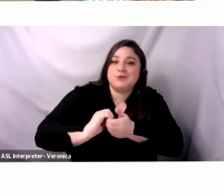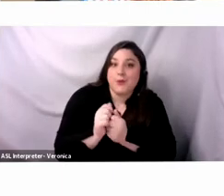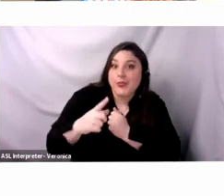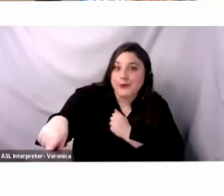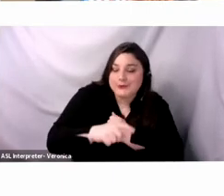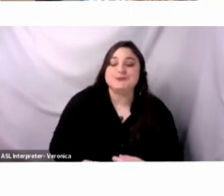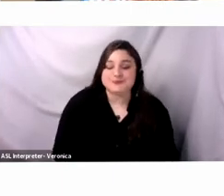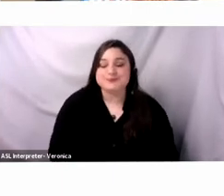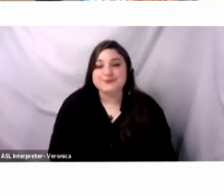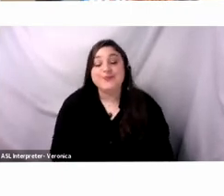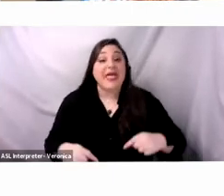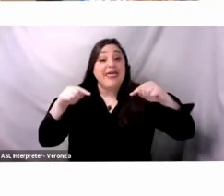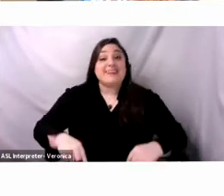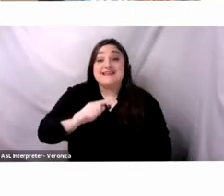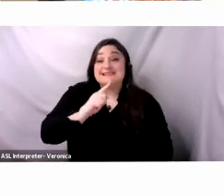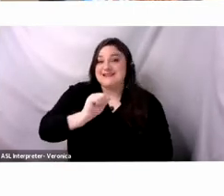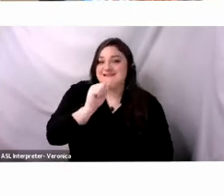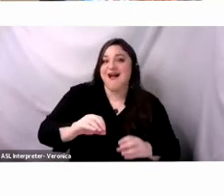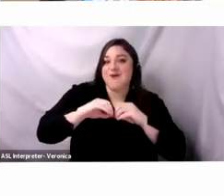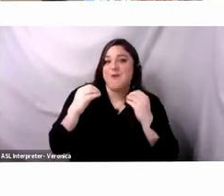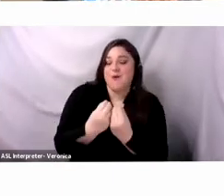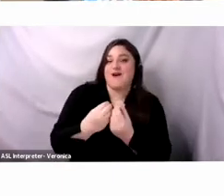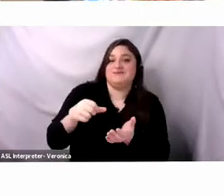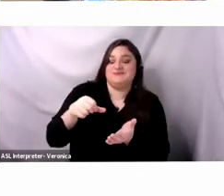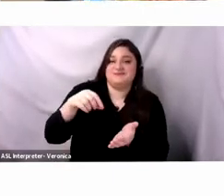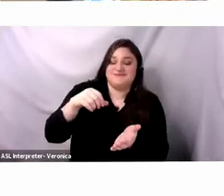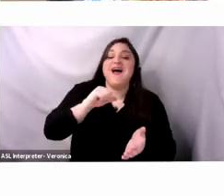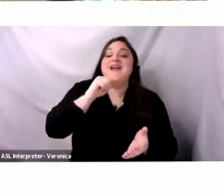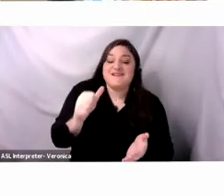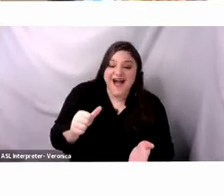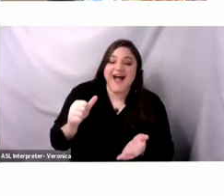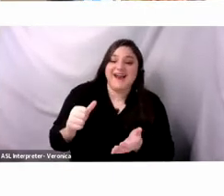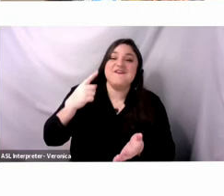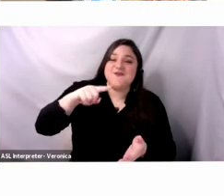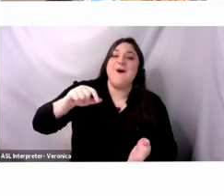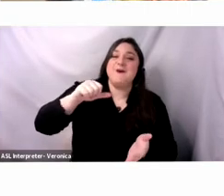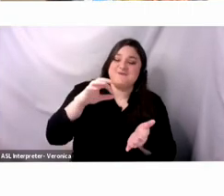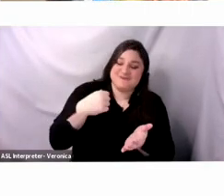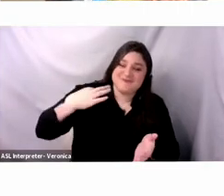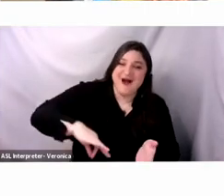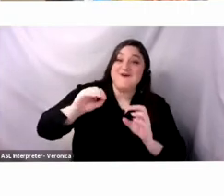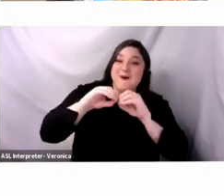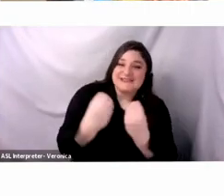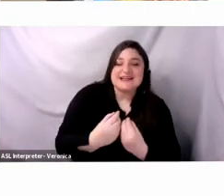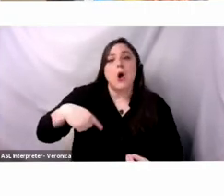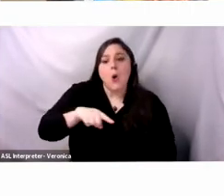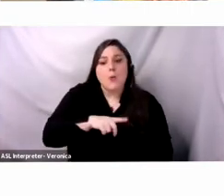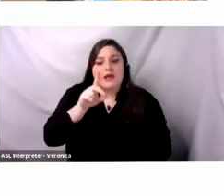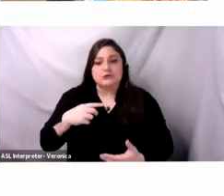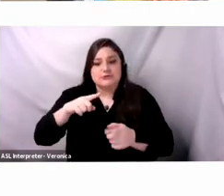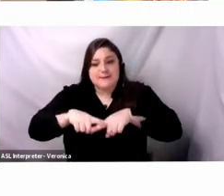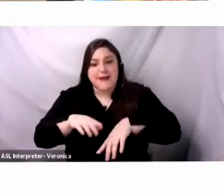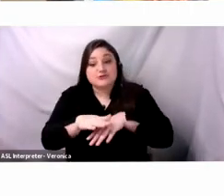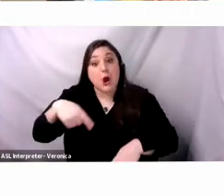we depend on the support of all of you to sustain this program and to keep it free. So we thank each and every one of you